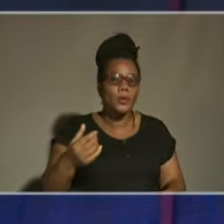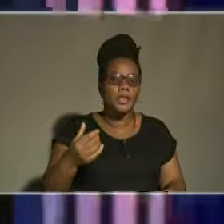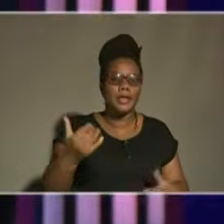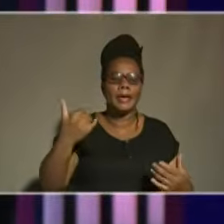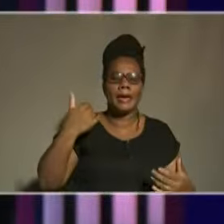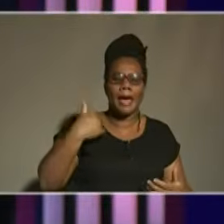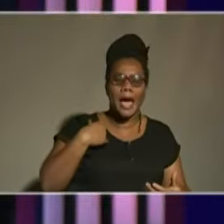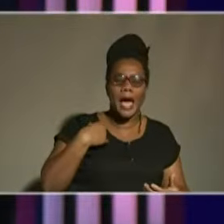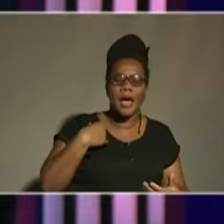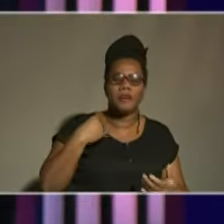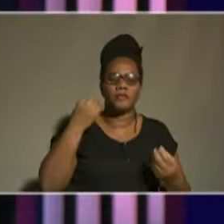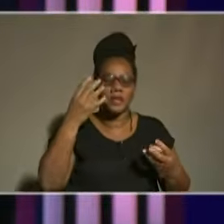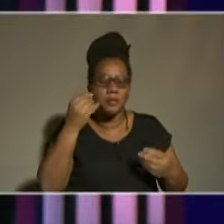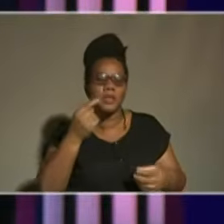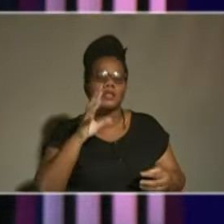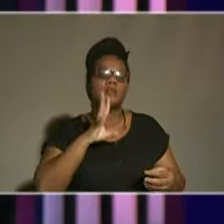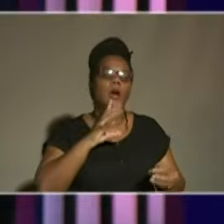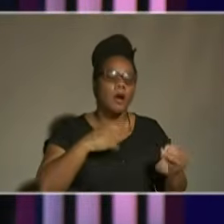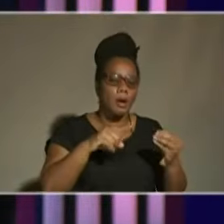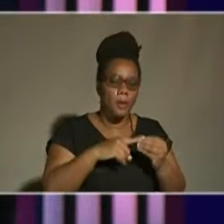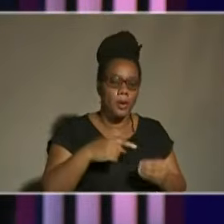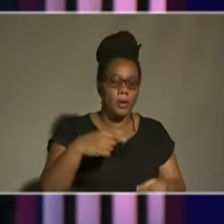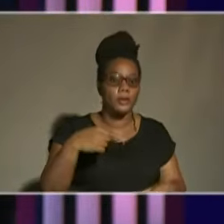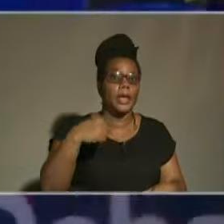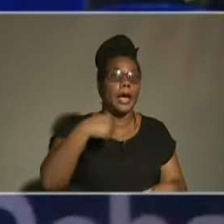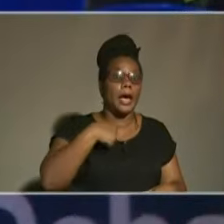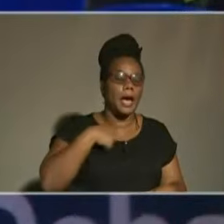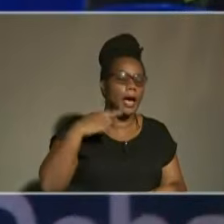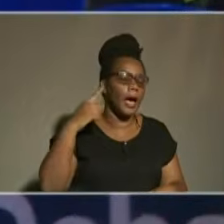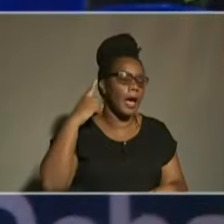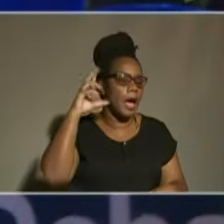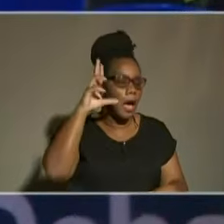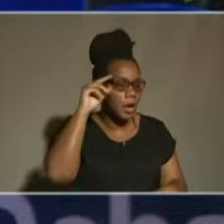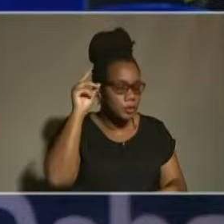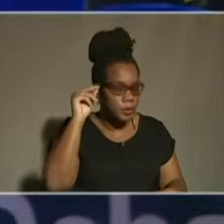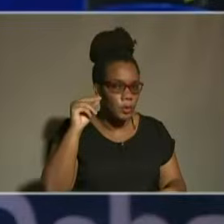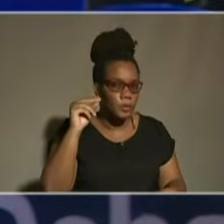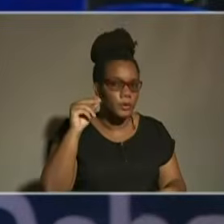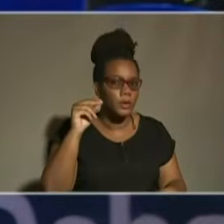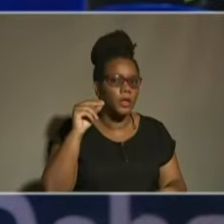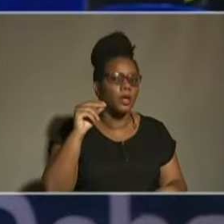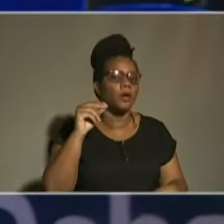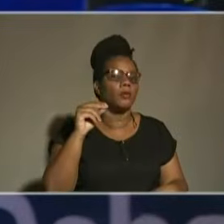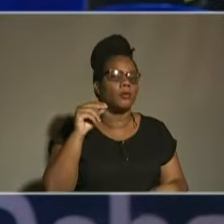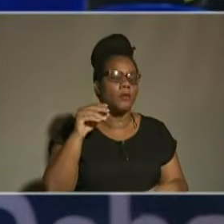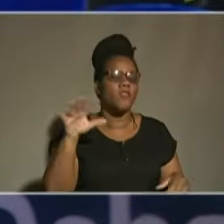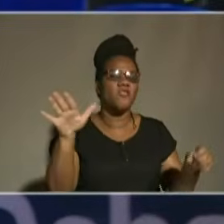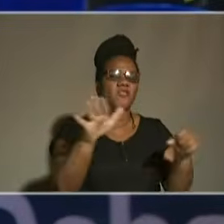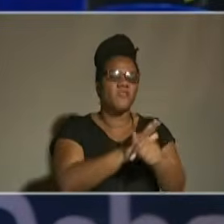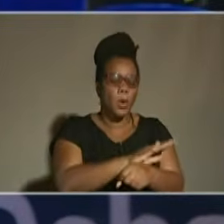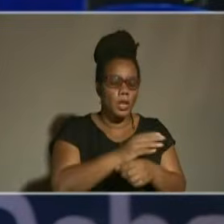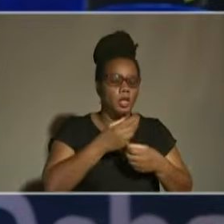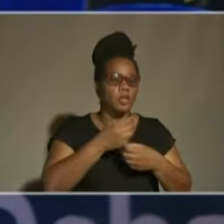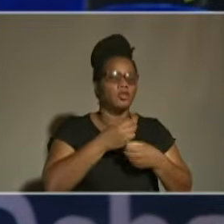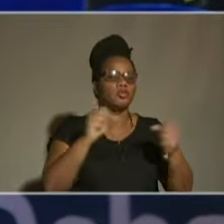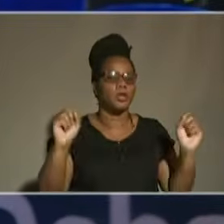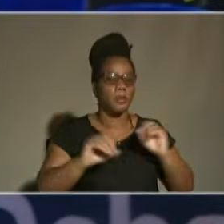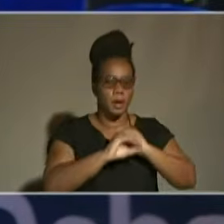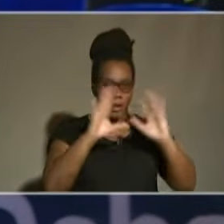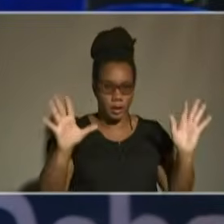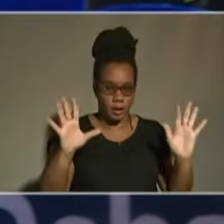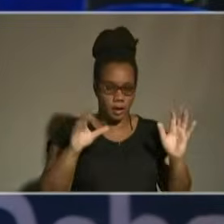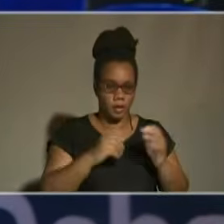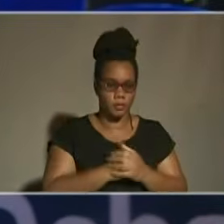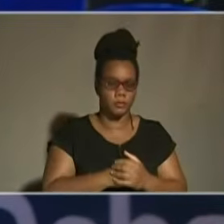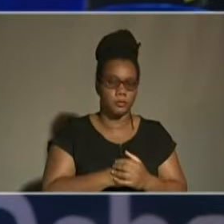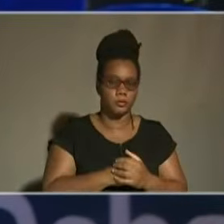to stand on. I, Andrew Holness, am thoroughly transparent. Thank you, Dr. Holness.